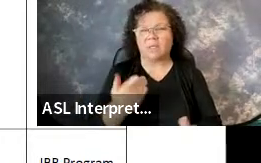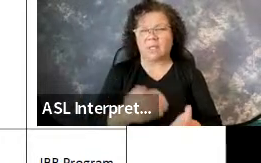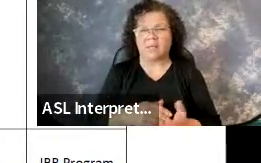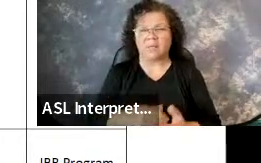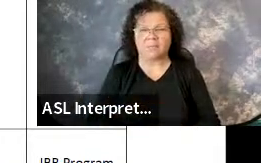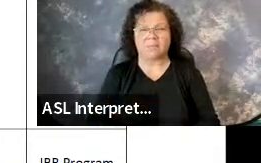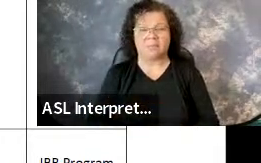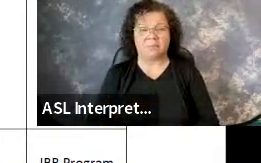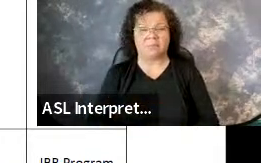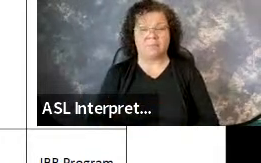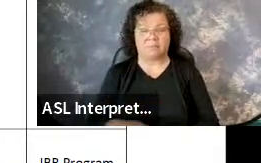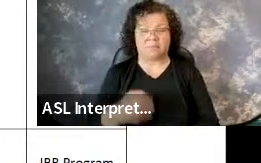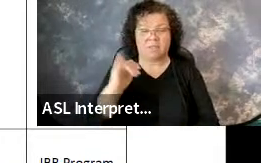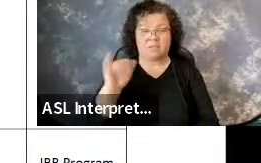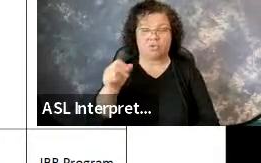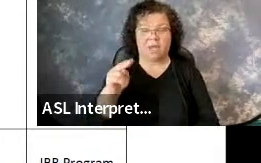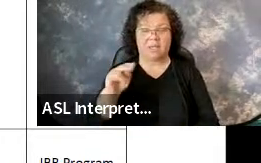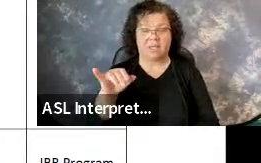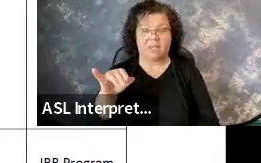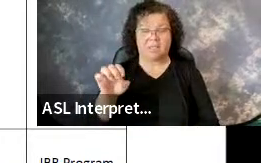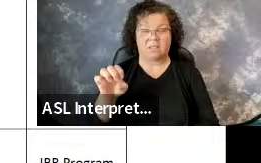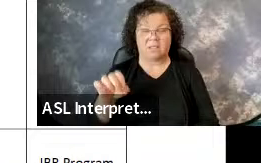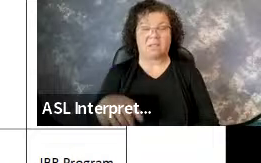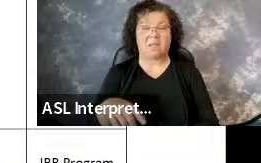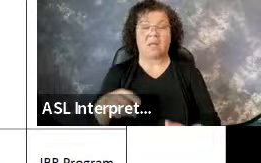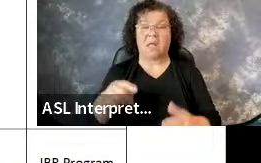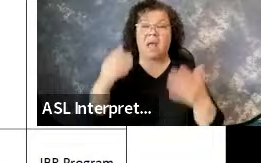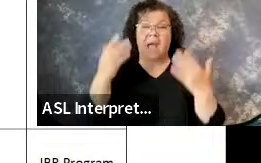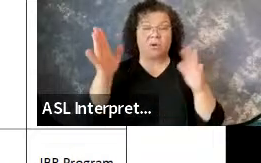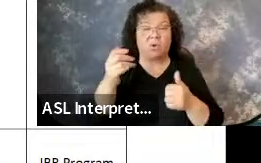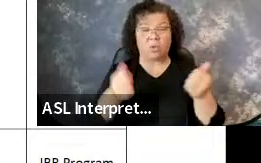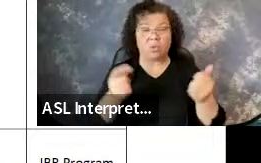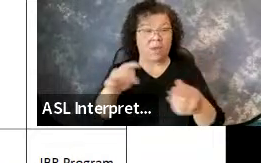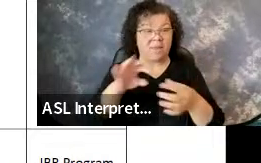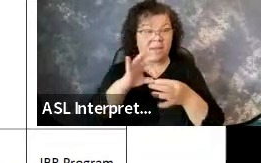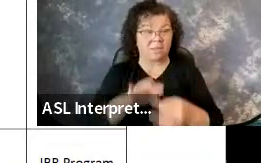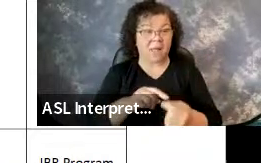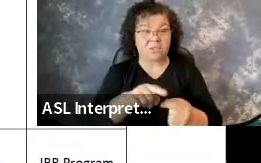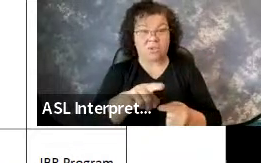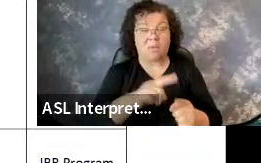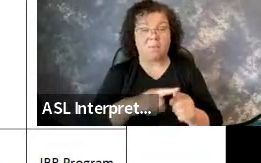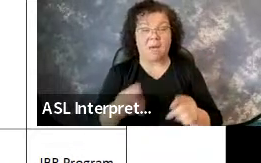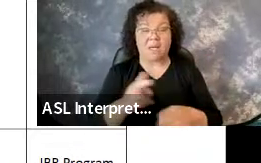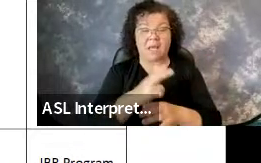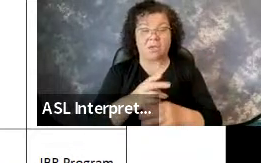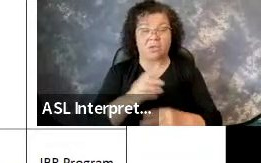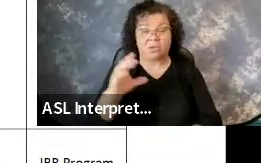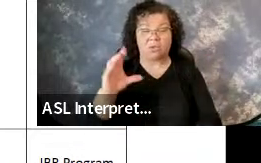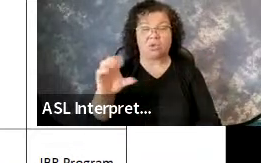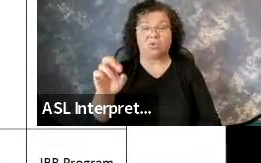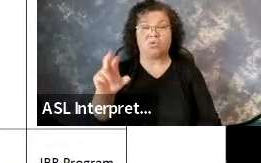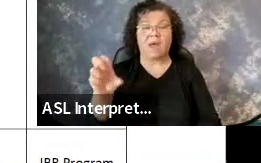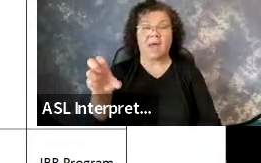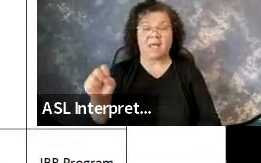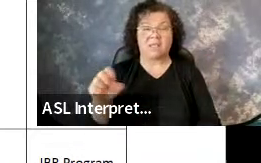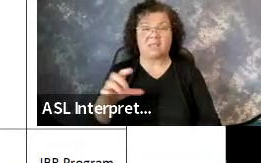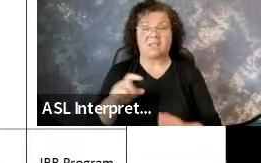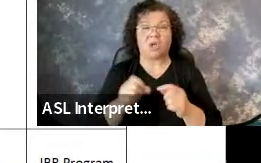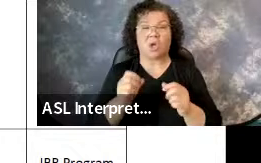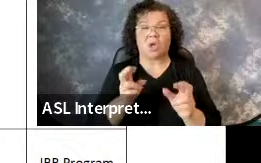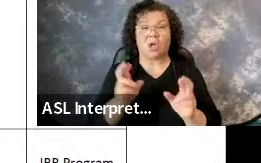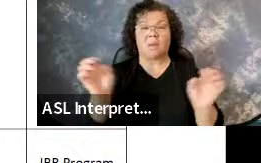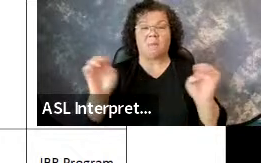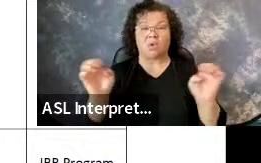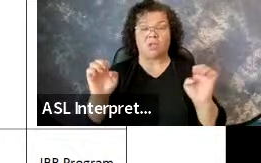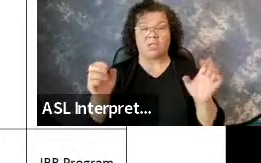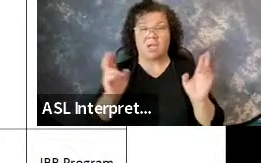Janie? So, and I don't know which one this would necessarily relate to, but I took a CRESA emergency preparedness class last night, which now